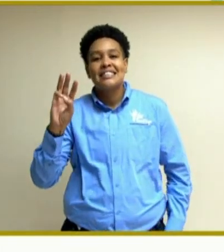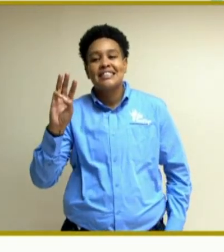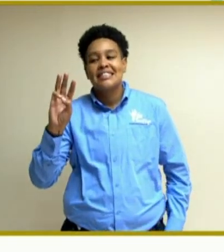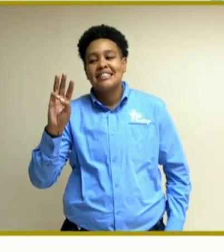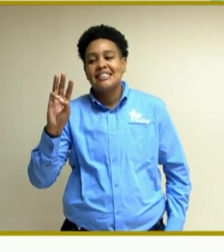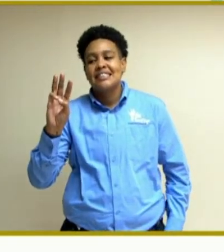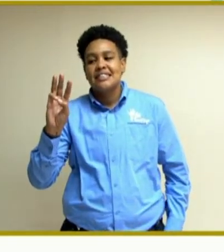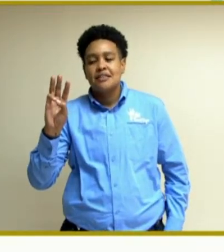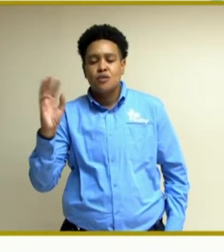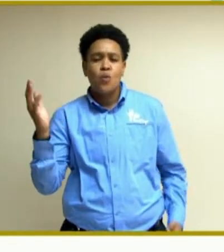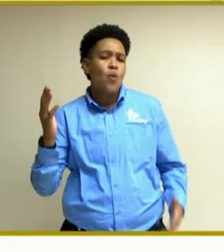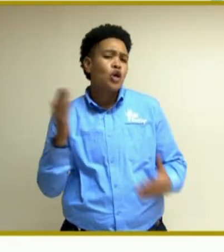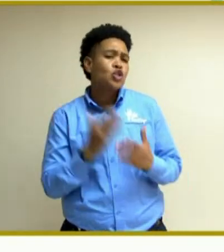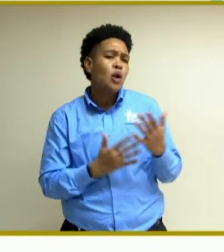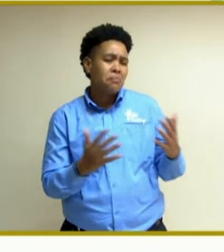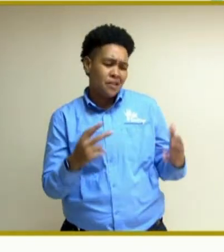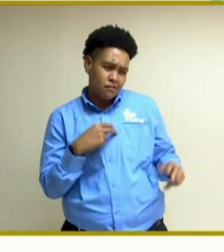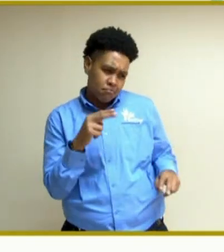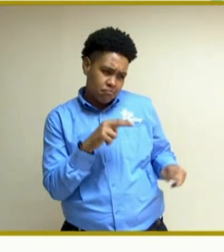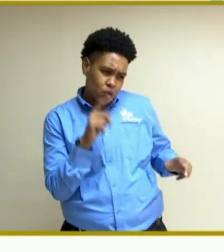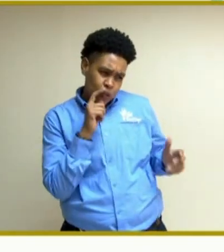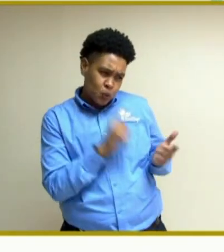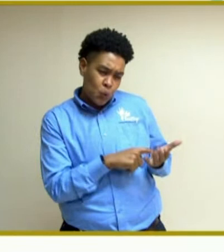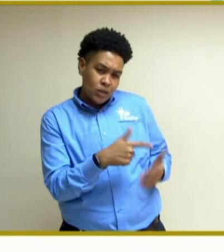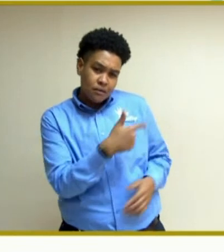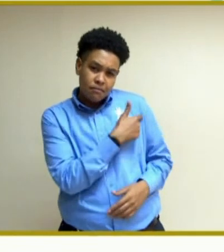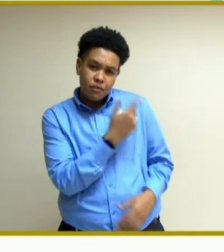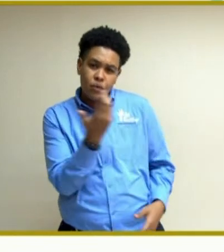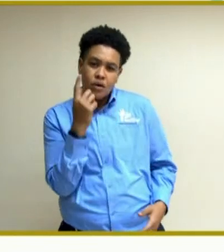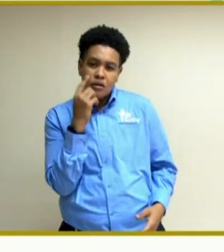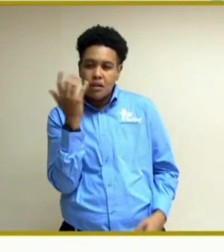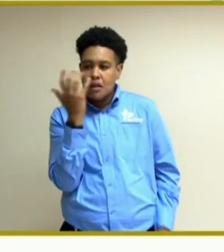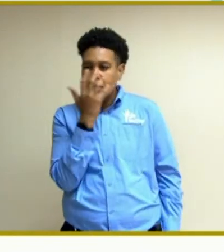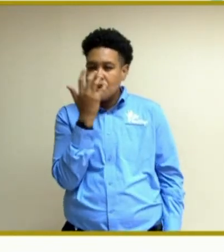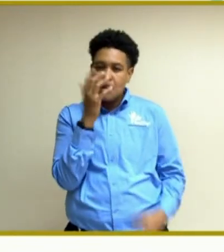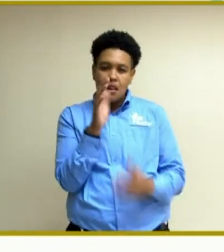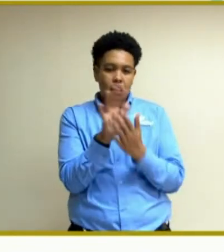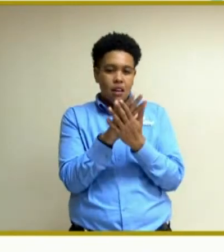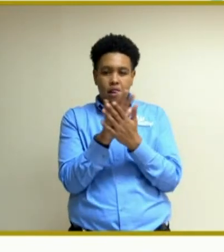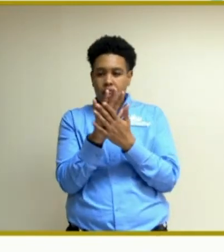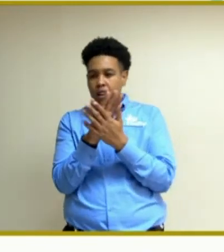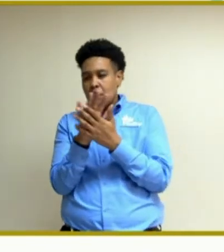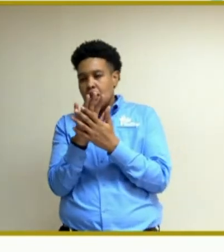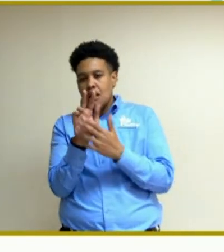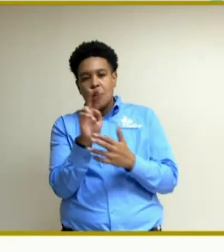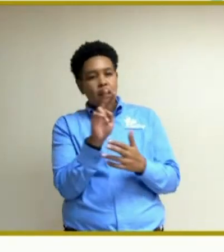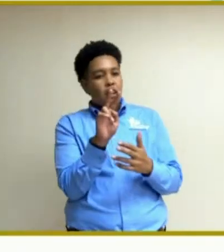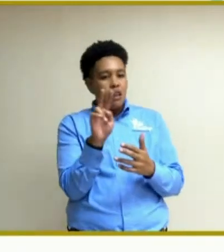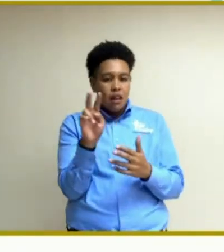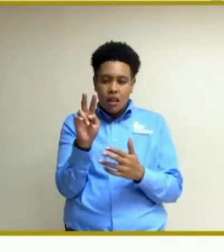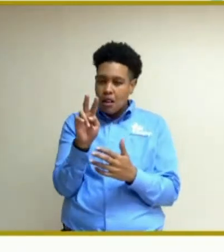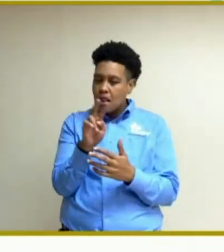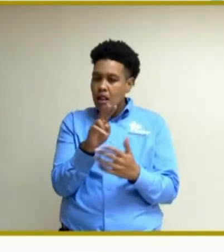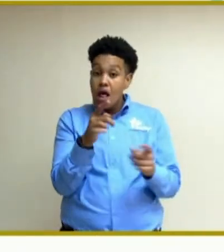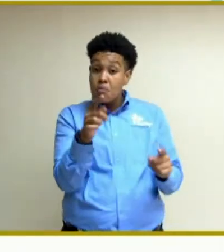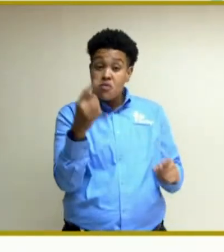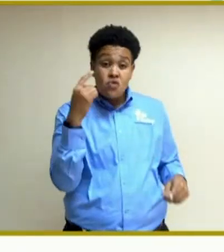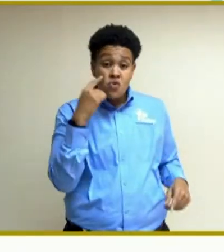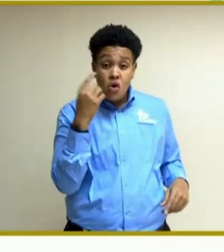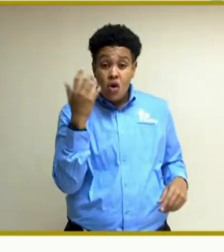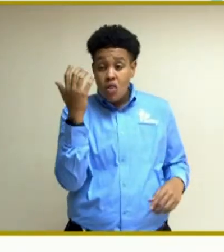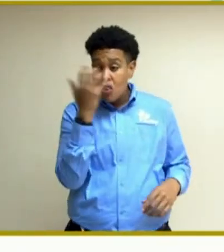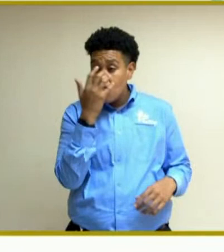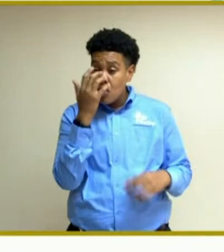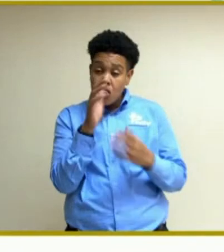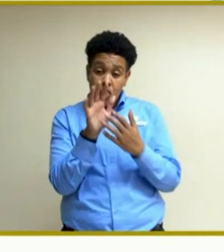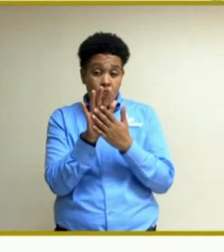And what were some of the things that we noted? Dizziness. You may have heard that dizziness is